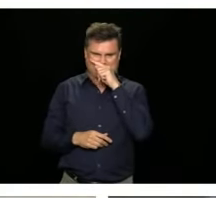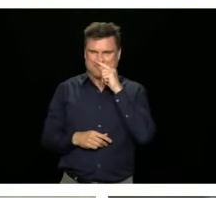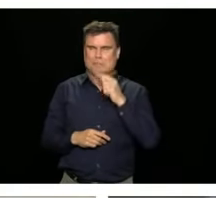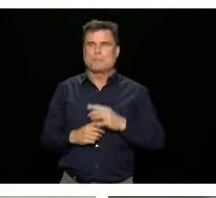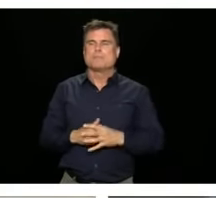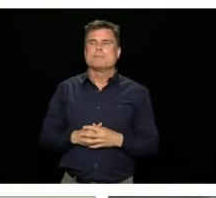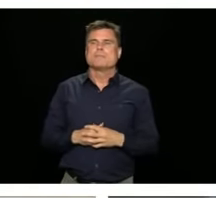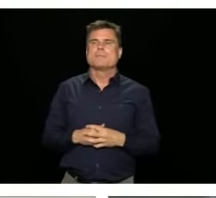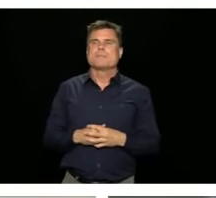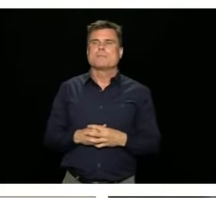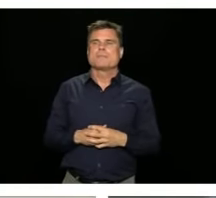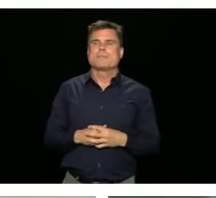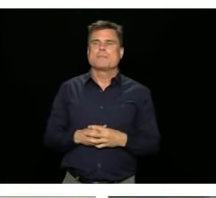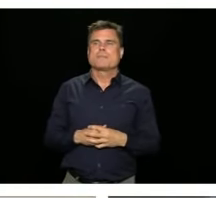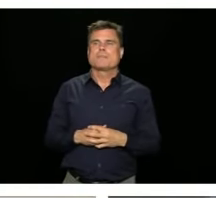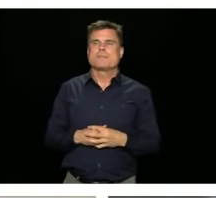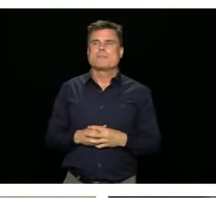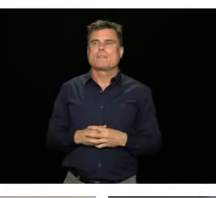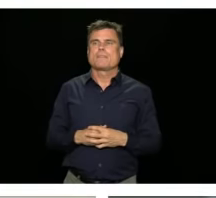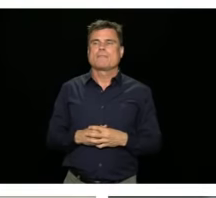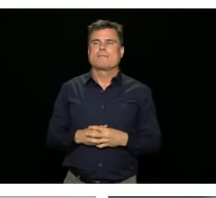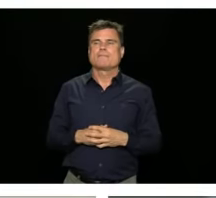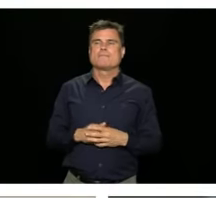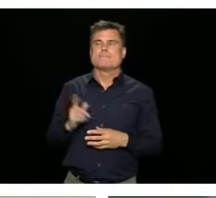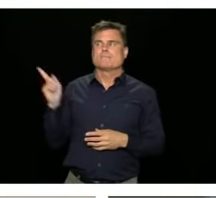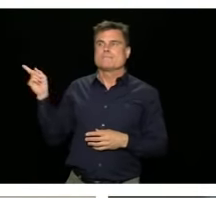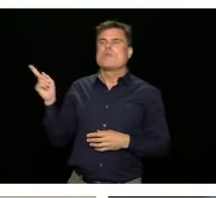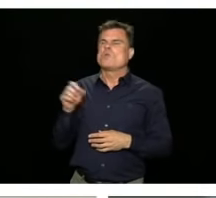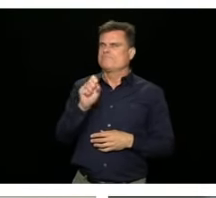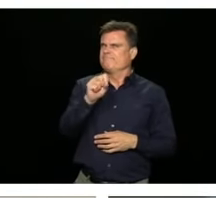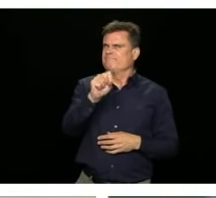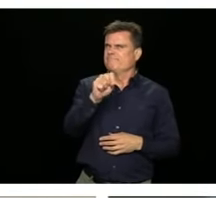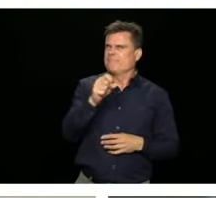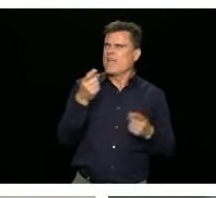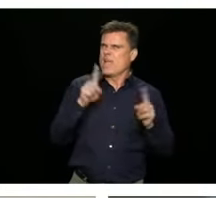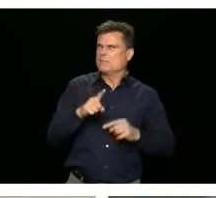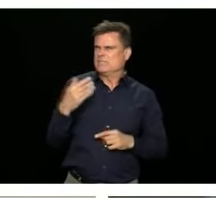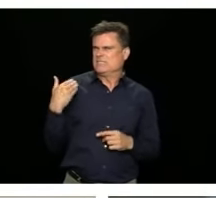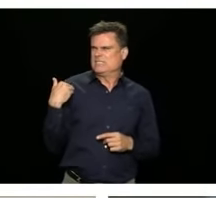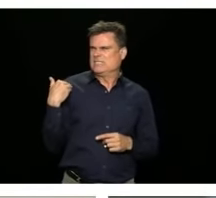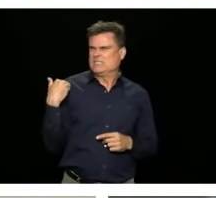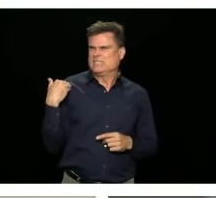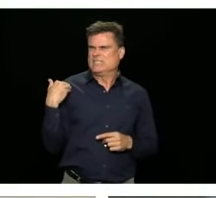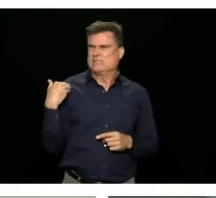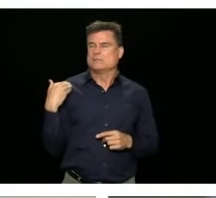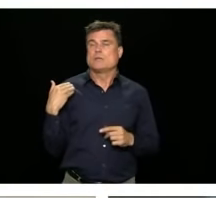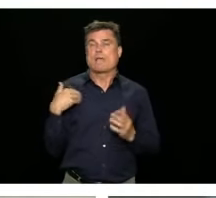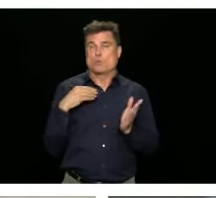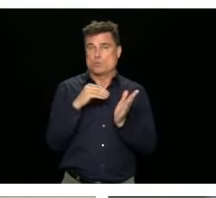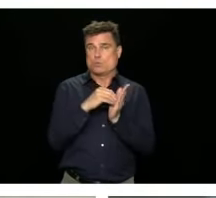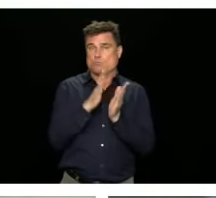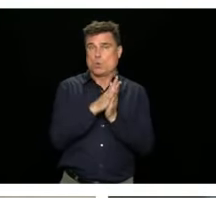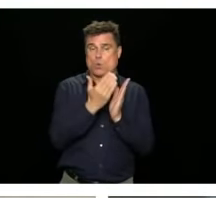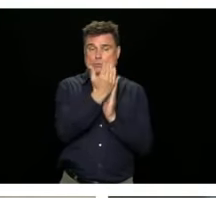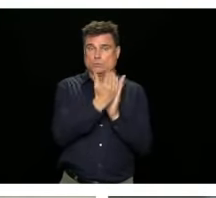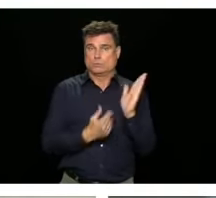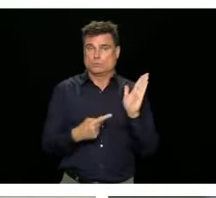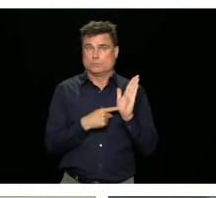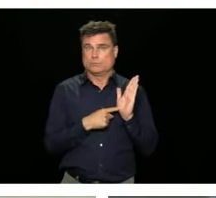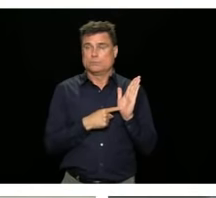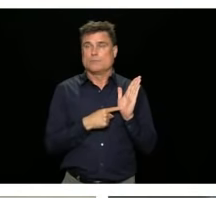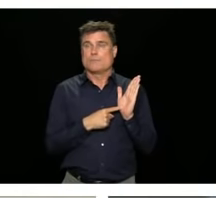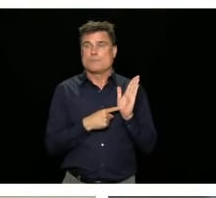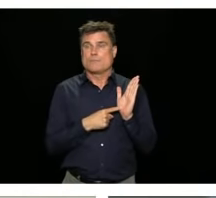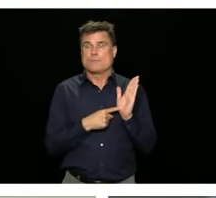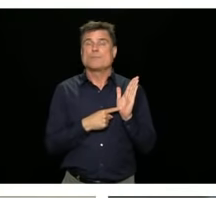of the report written by Ardith Wacom called "Expanding Our Vision," which directly looks at the work